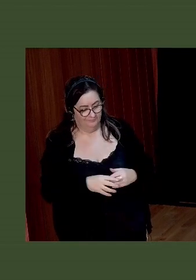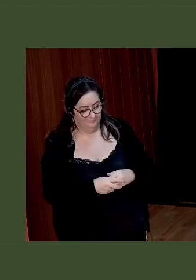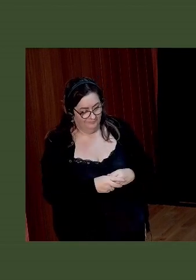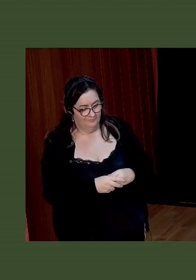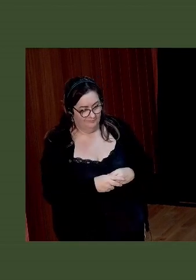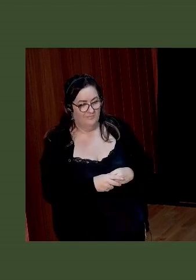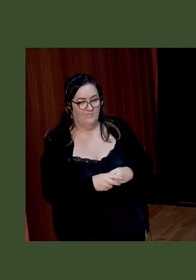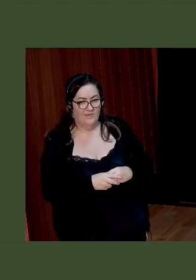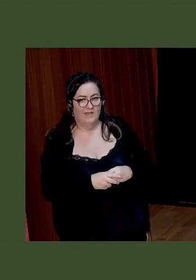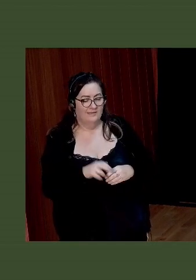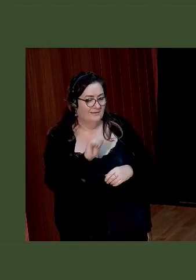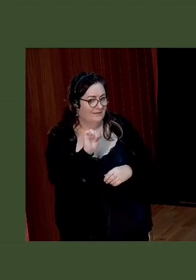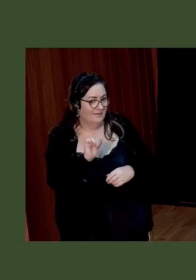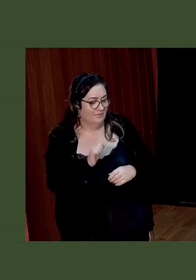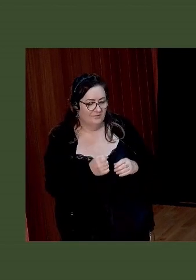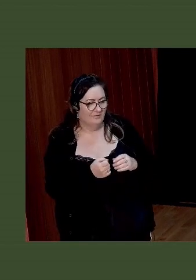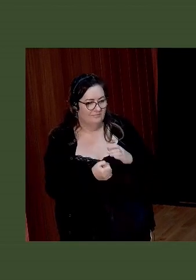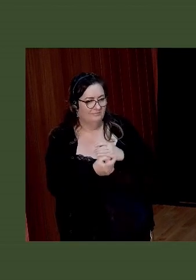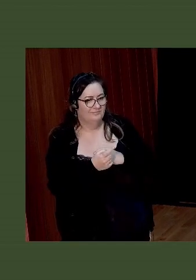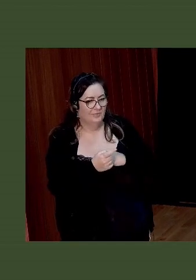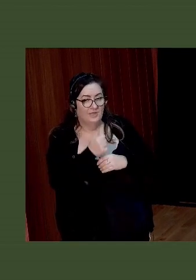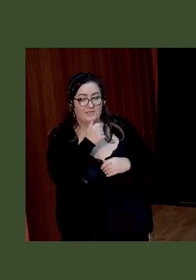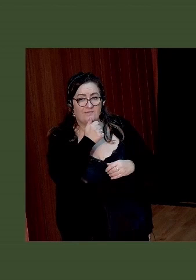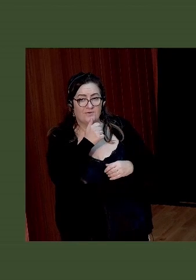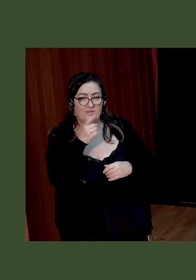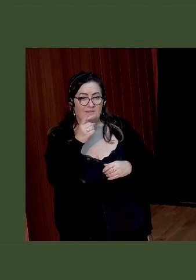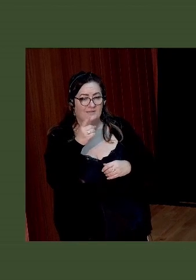though they were not given that opportunity, but